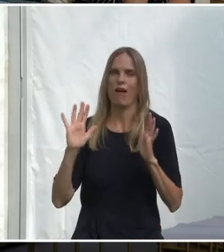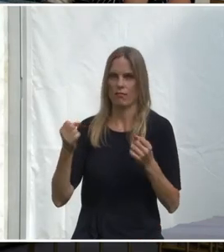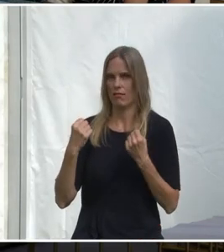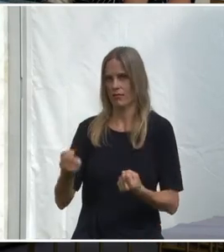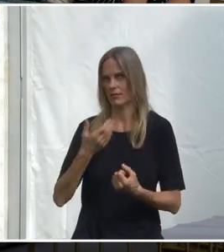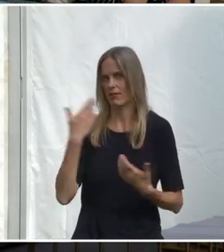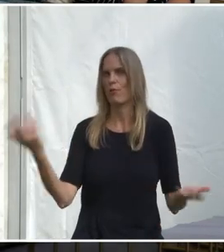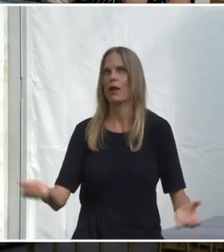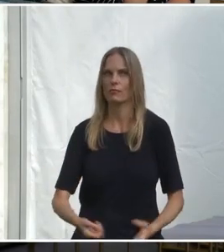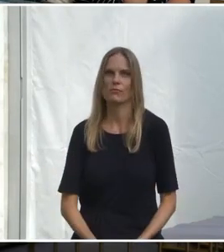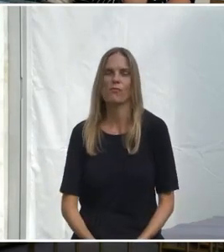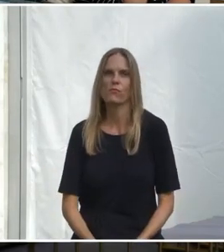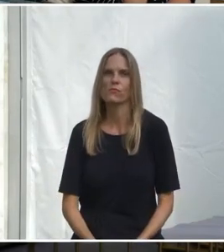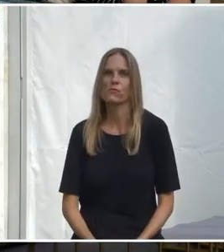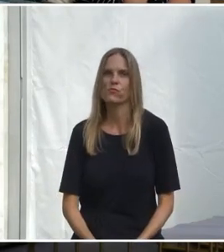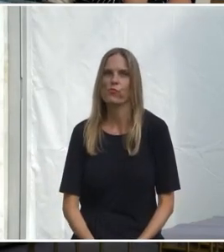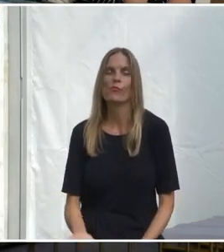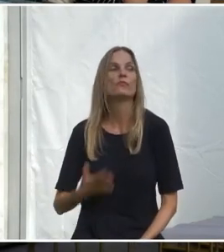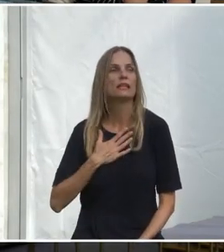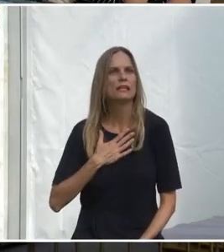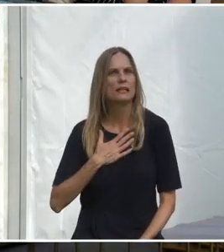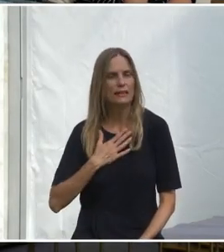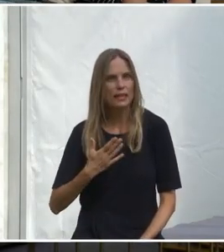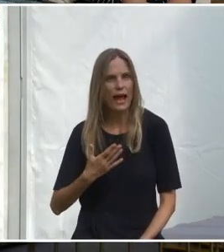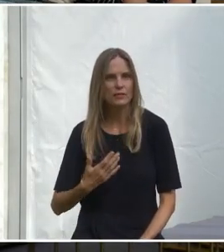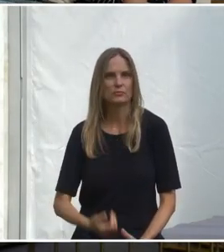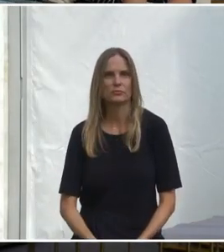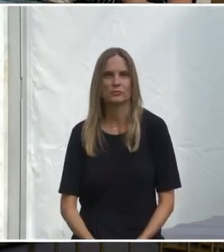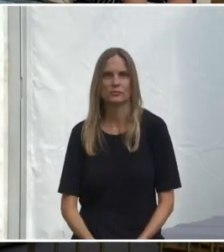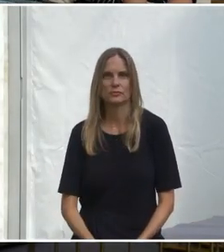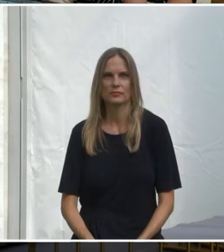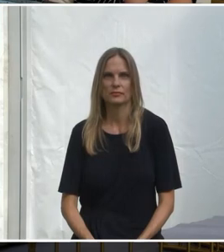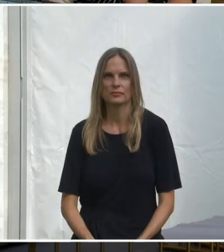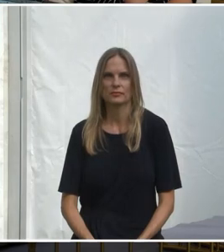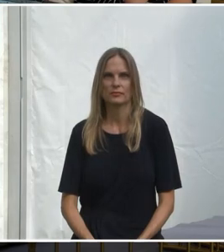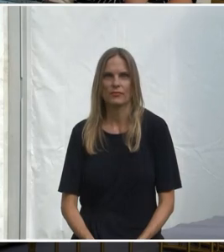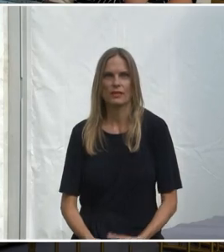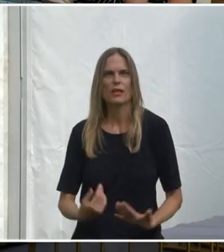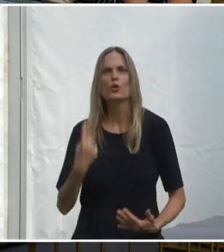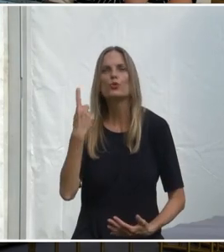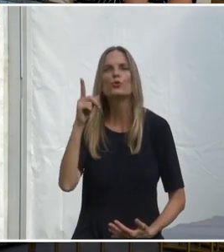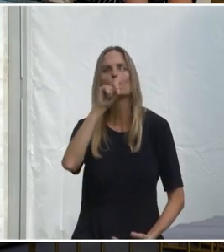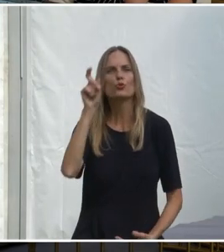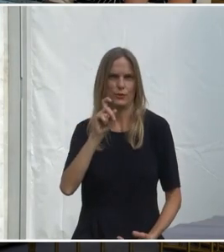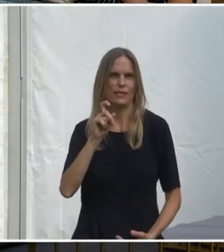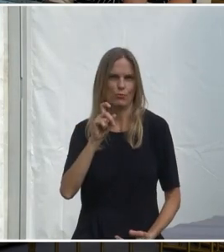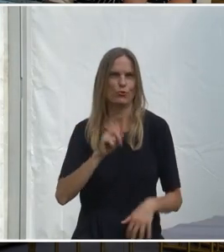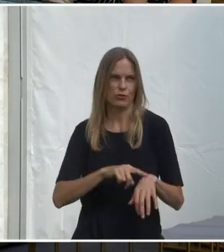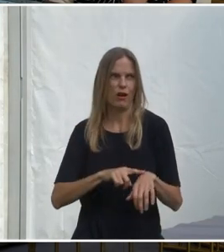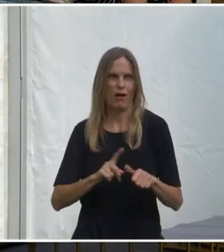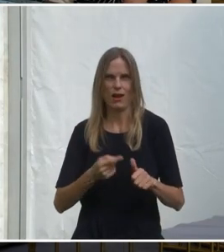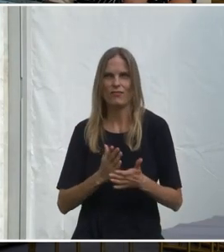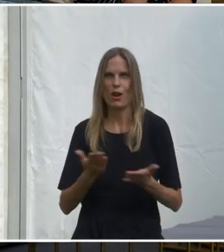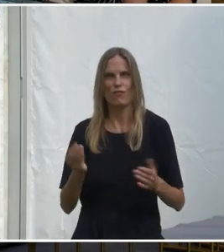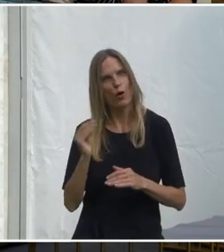end. Yeah, thank you very much for this intervention. We have time for one more question,